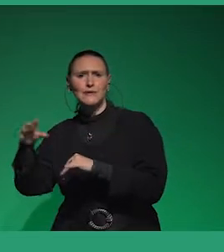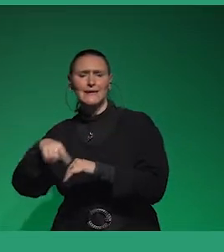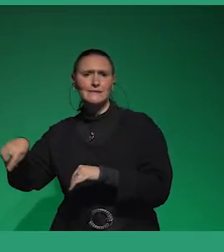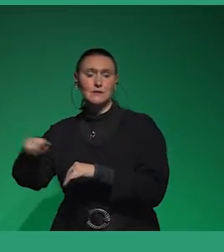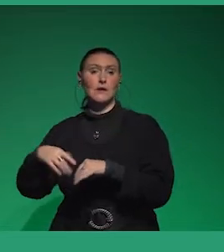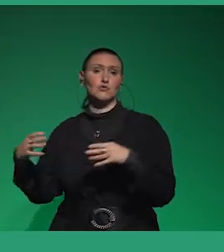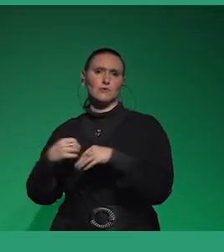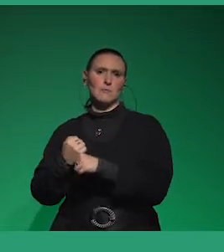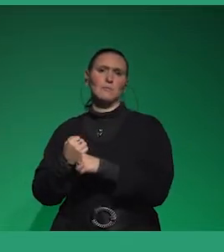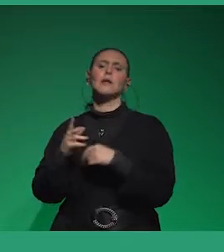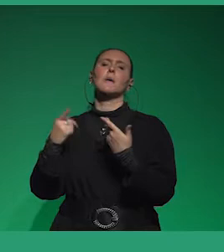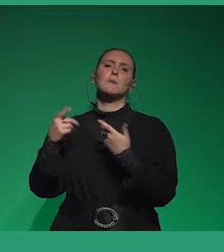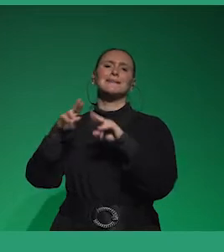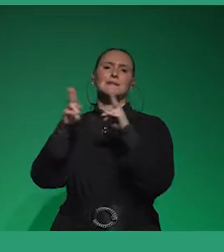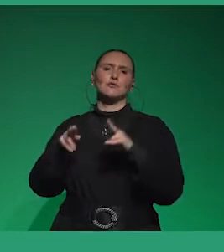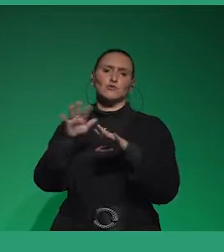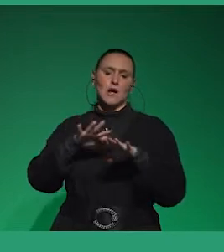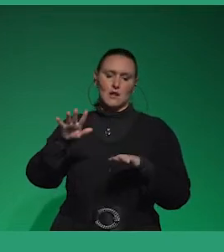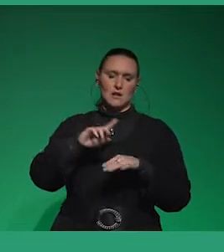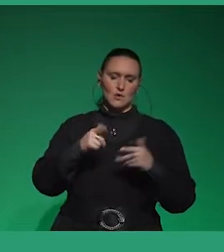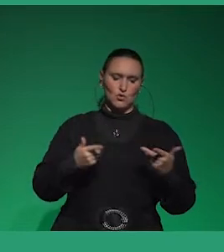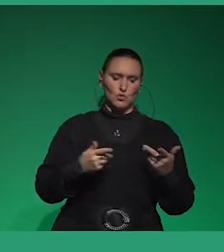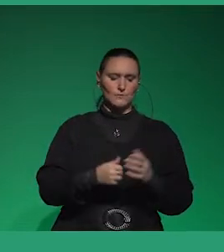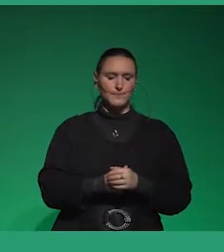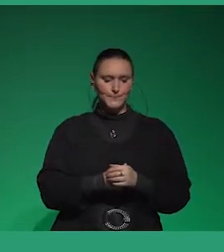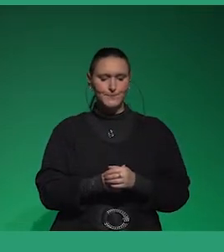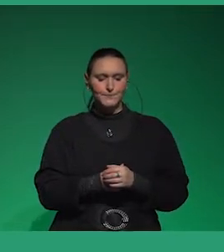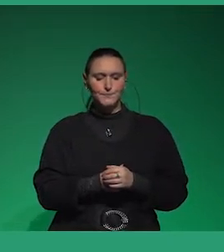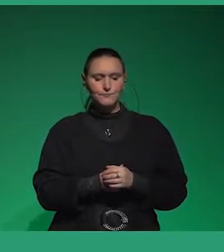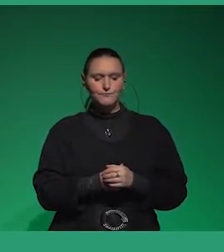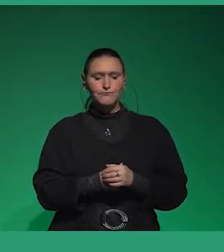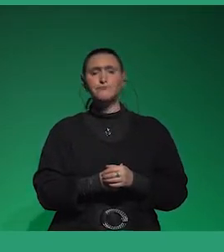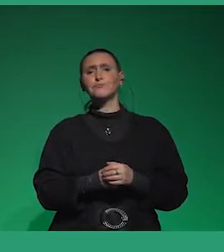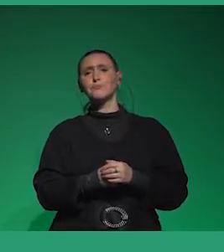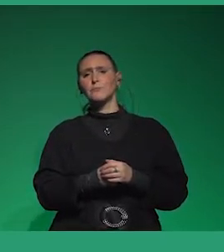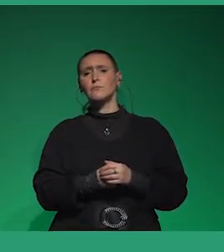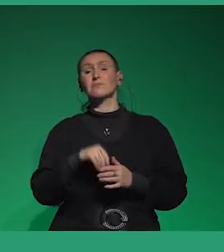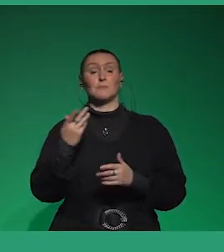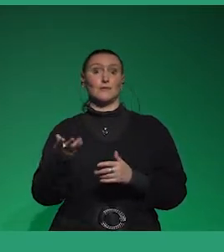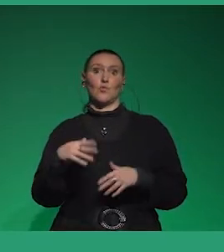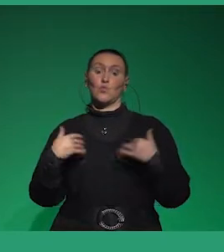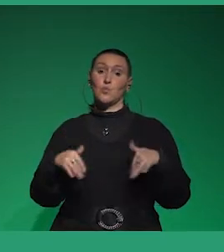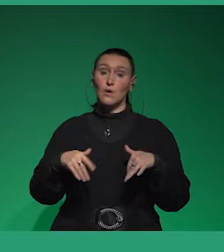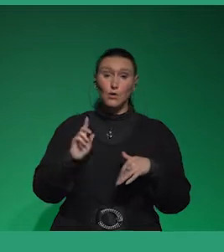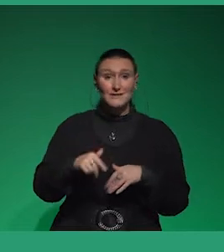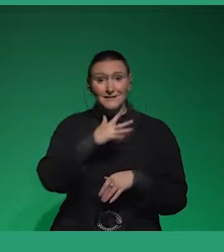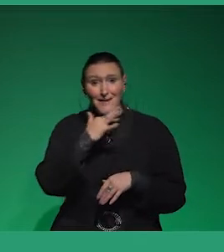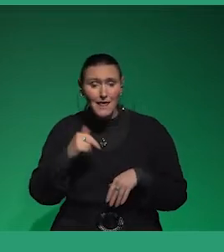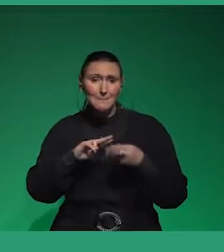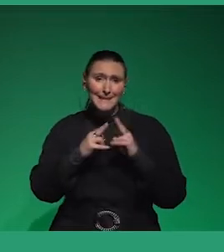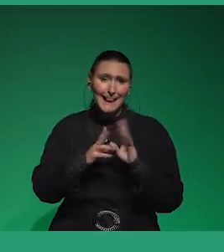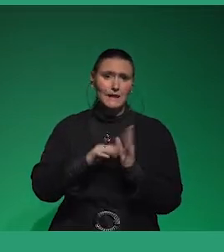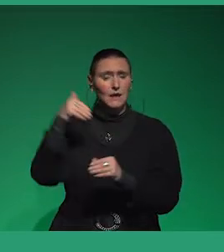in international level, usually with a very high numbers of members, as well as